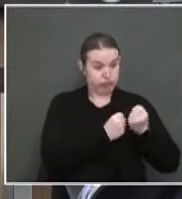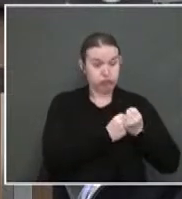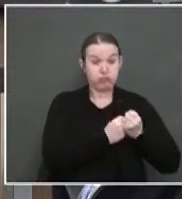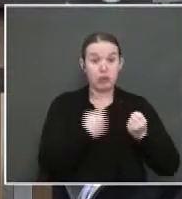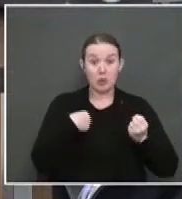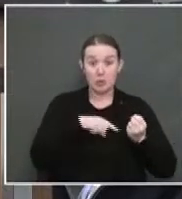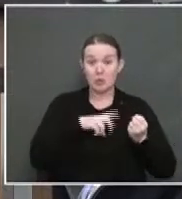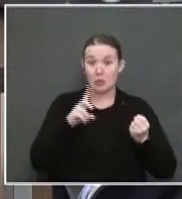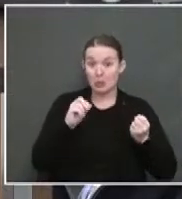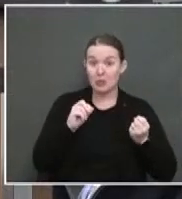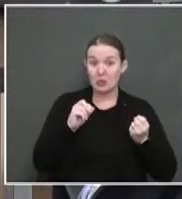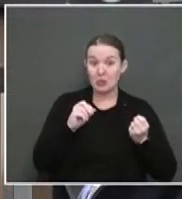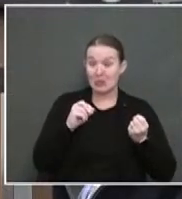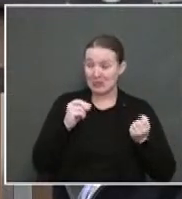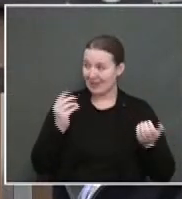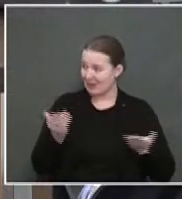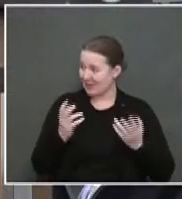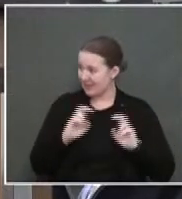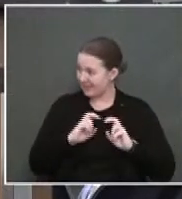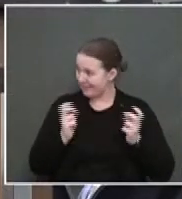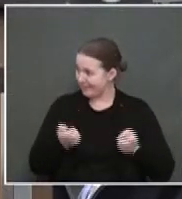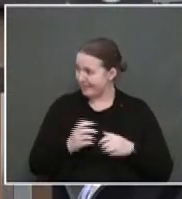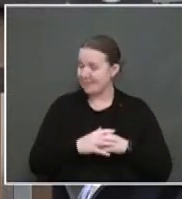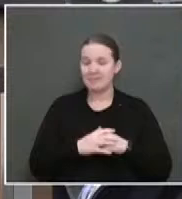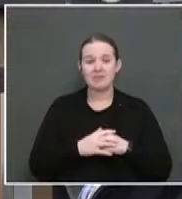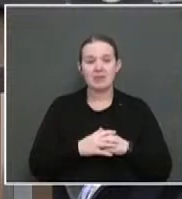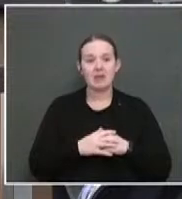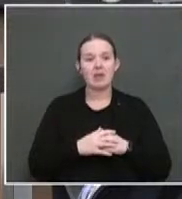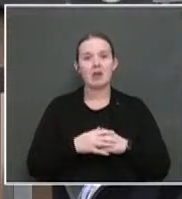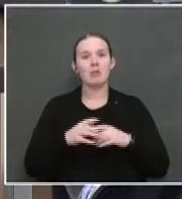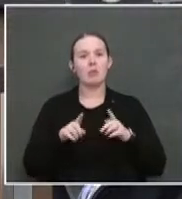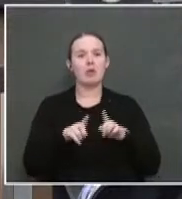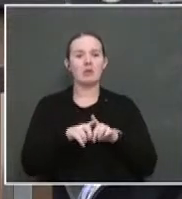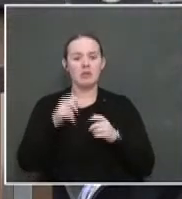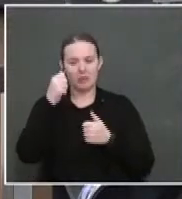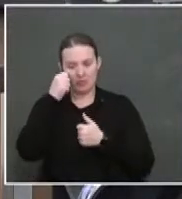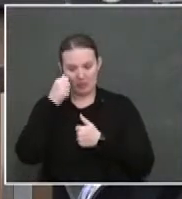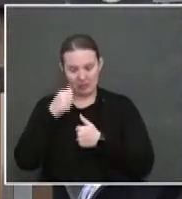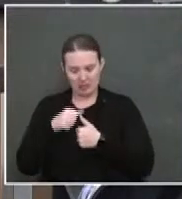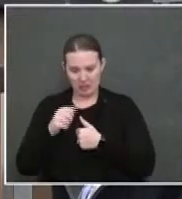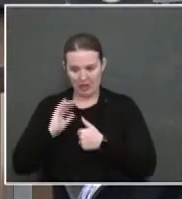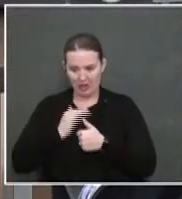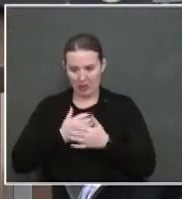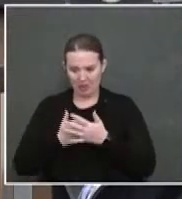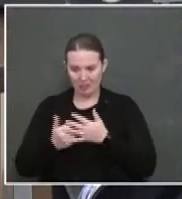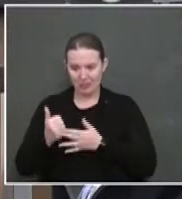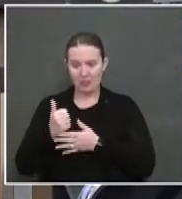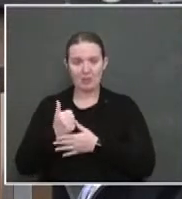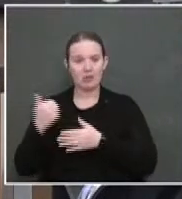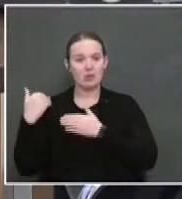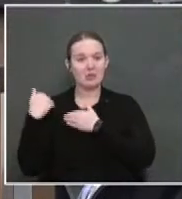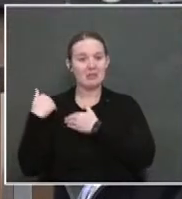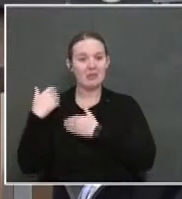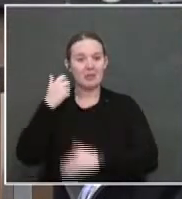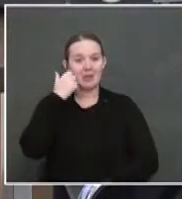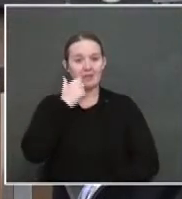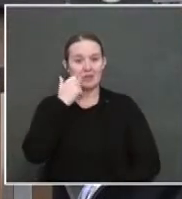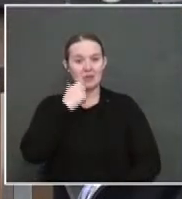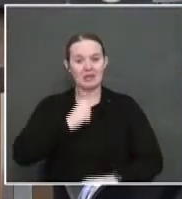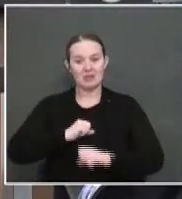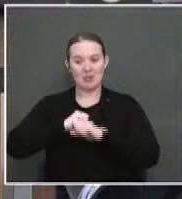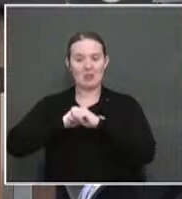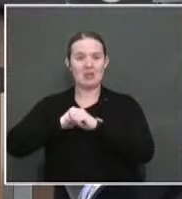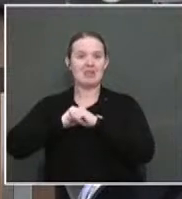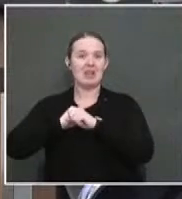are around this table, but we also have to remember that our primary responsibility day to day is to